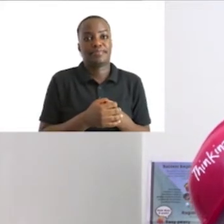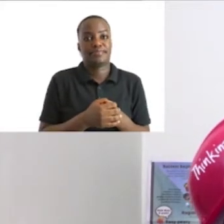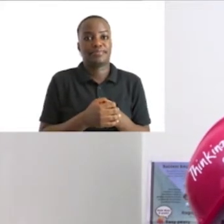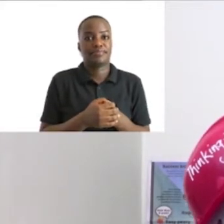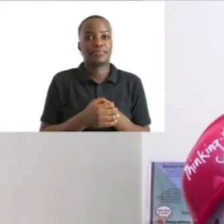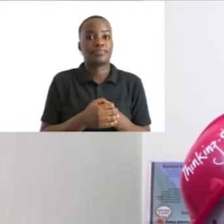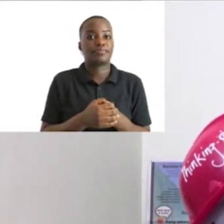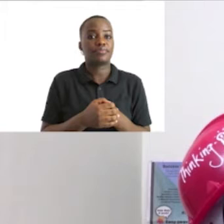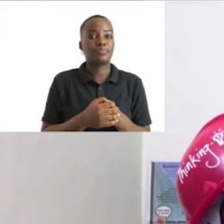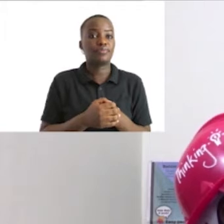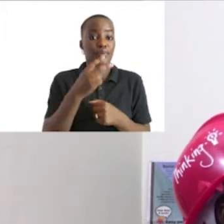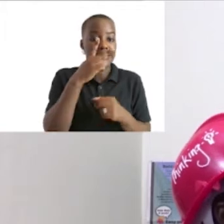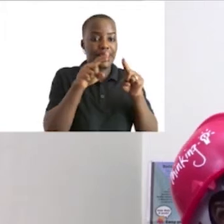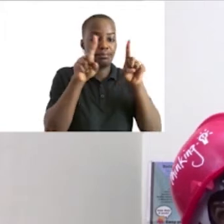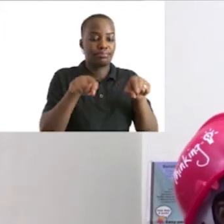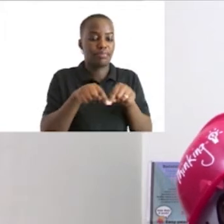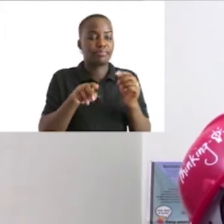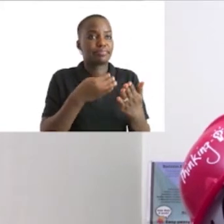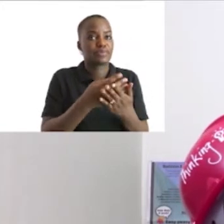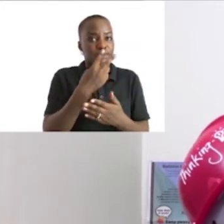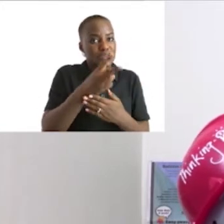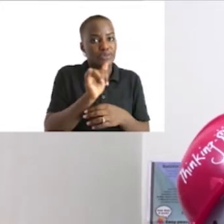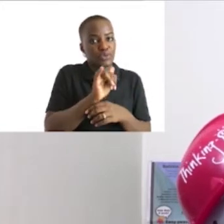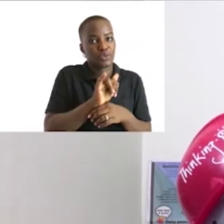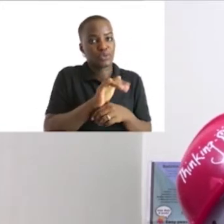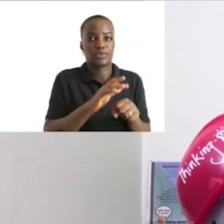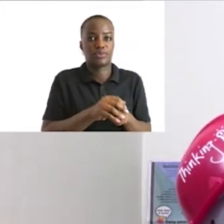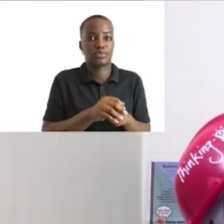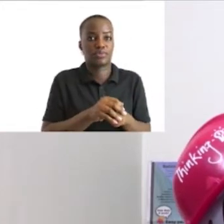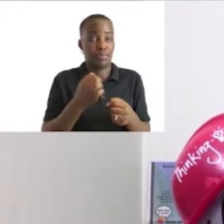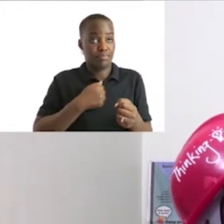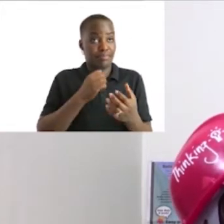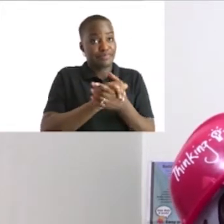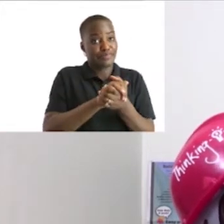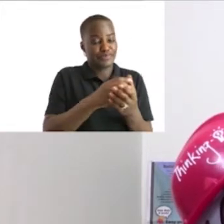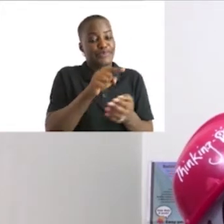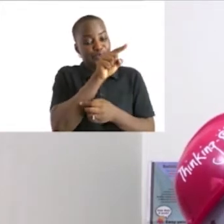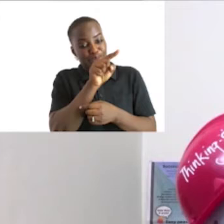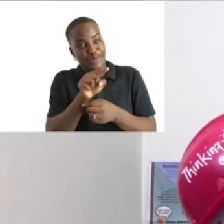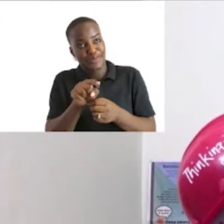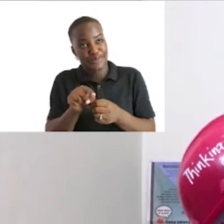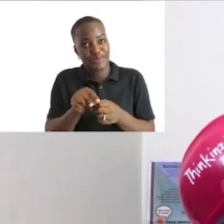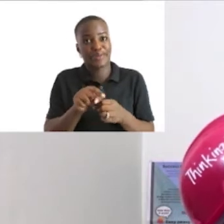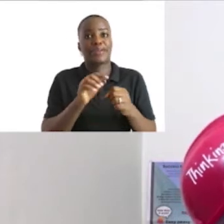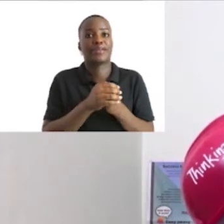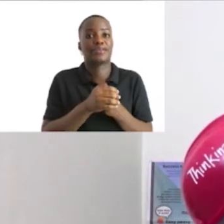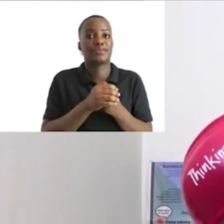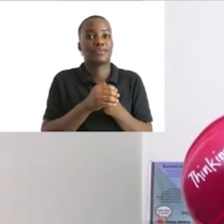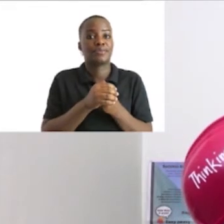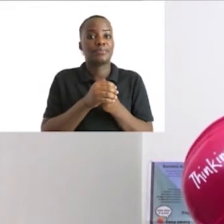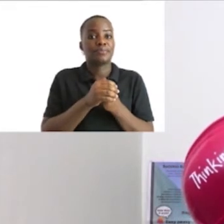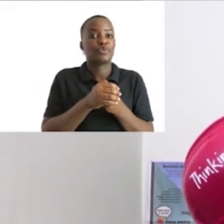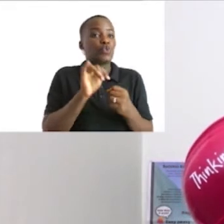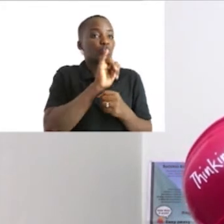a look at the pictures that we can see. My friend is going to draw a line from the first box to